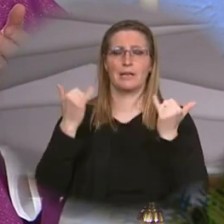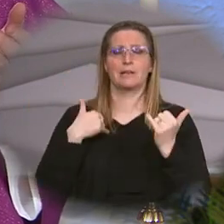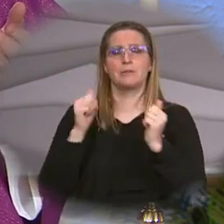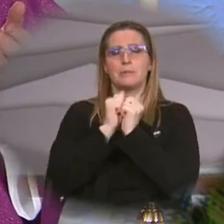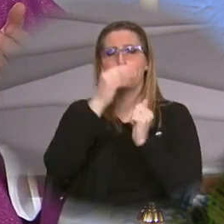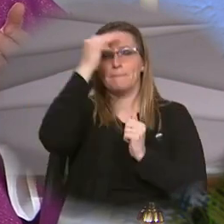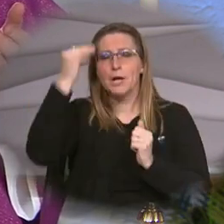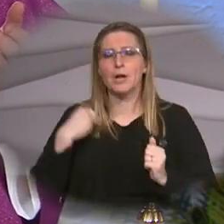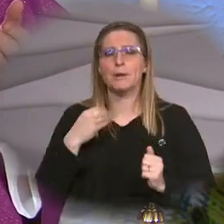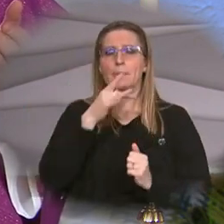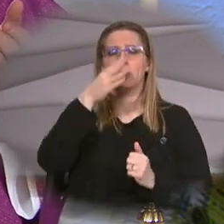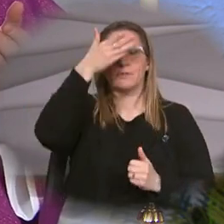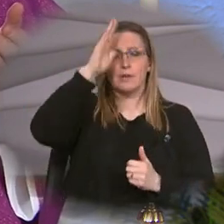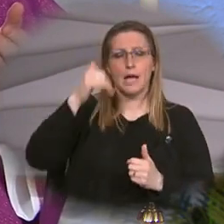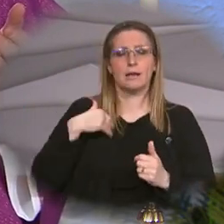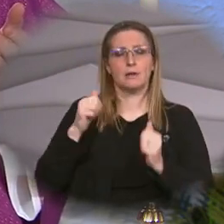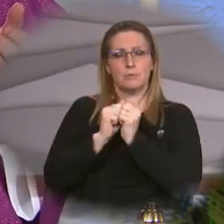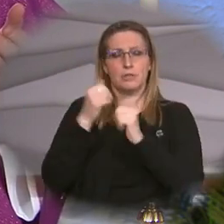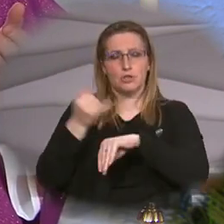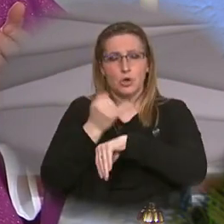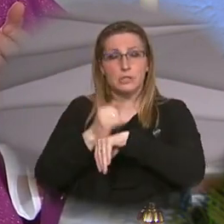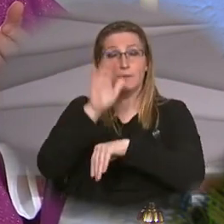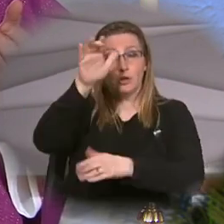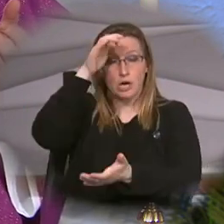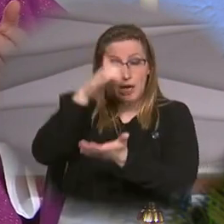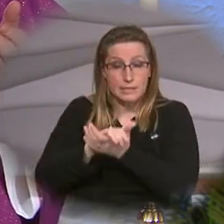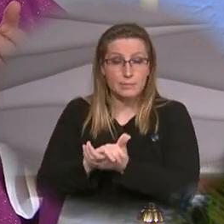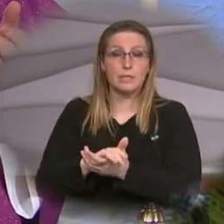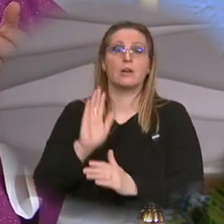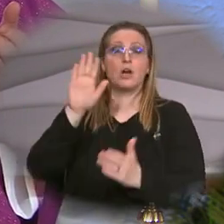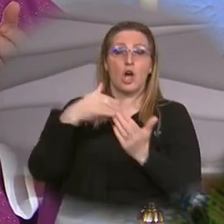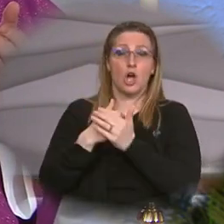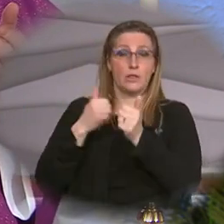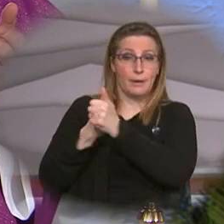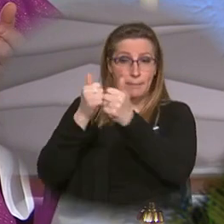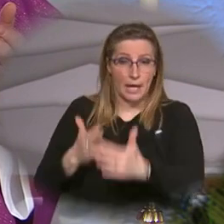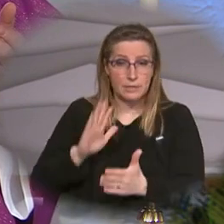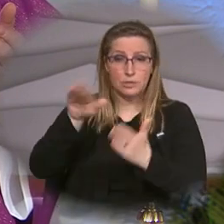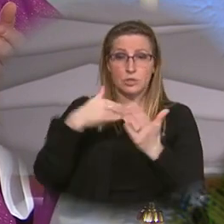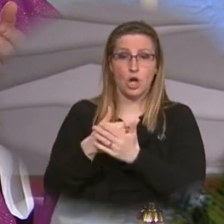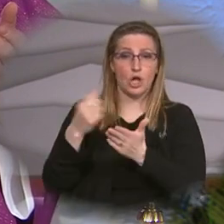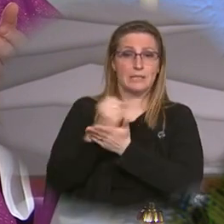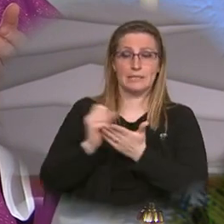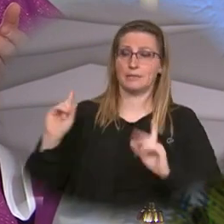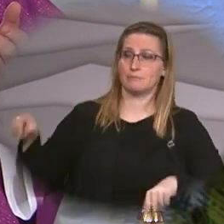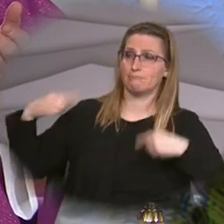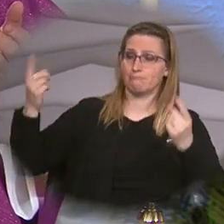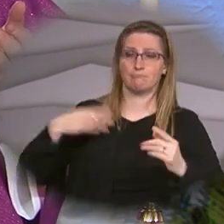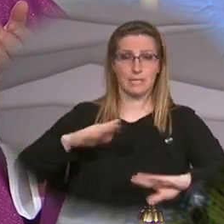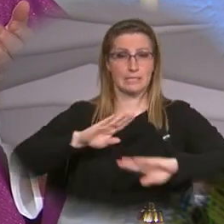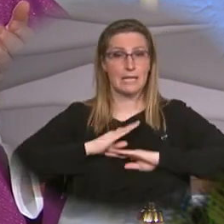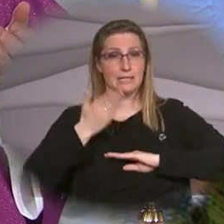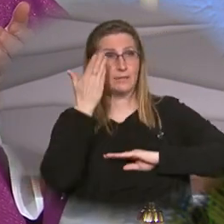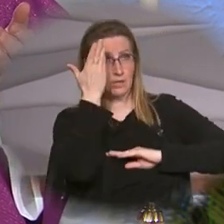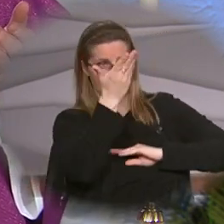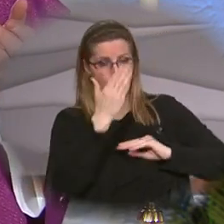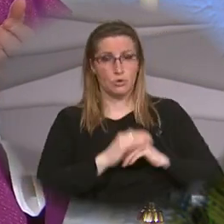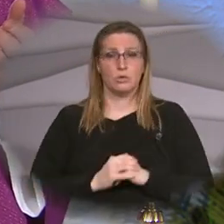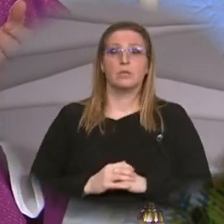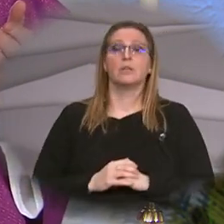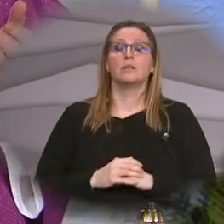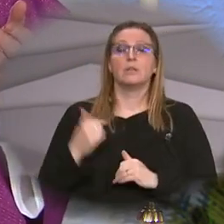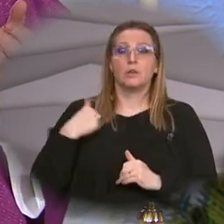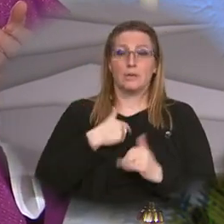Virgin Mary, Mother of God, with Blessed Joseph, her spouse, with the Blessed Apostles, and all the saints who have pleased you throughout the ages,